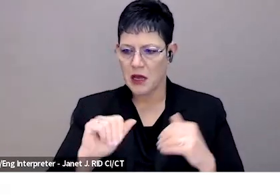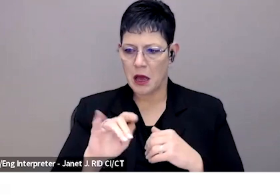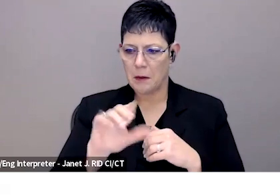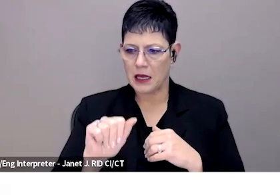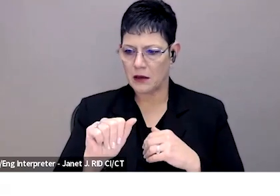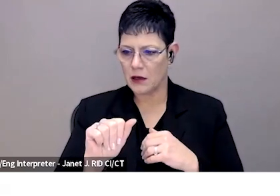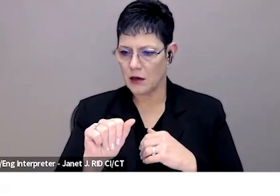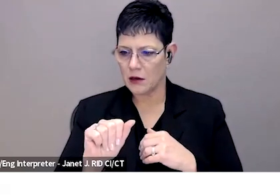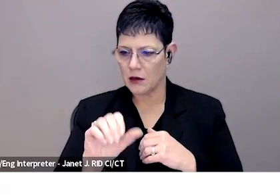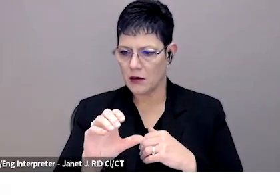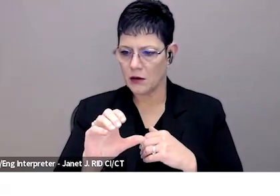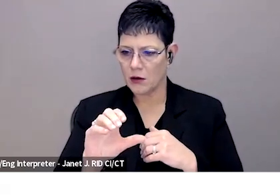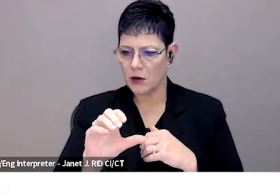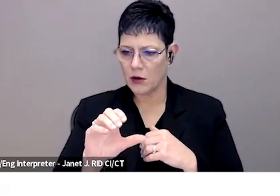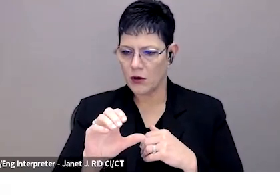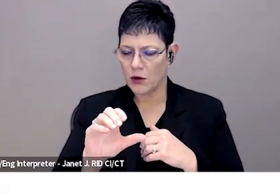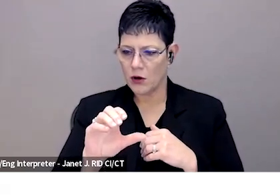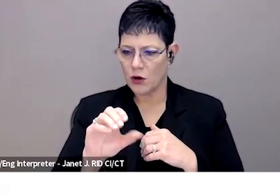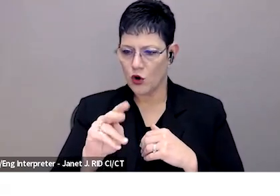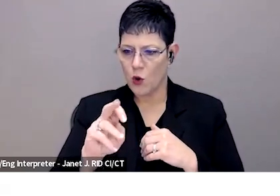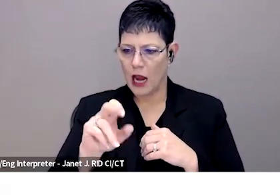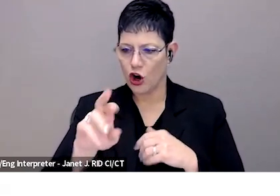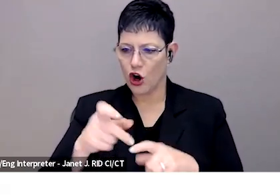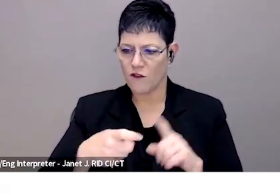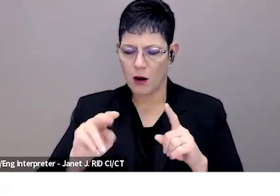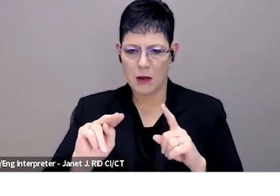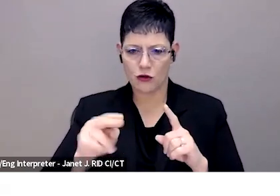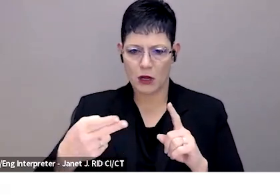Amelia Carracker from National Institutes of Health.